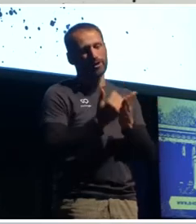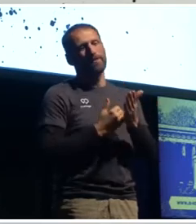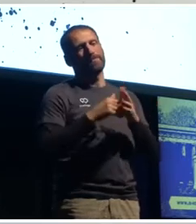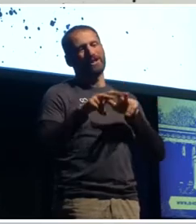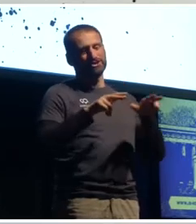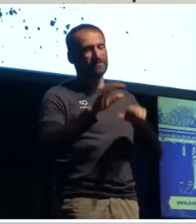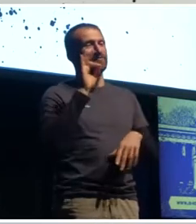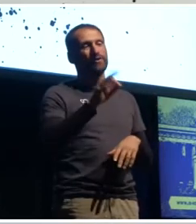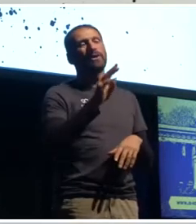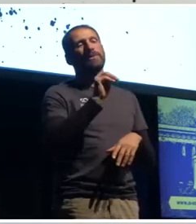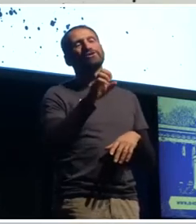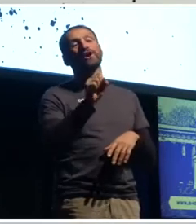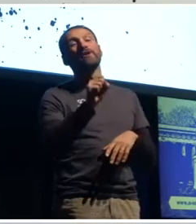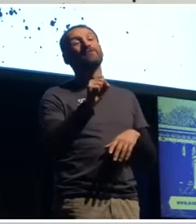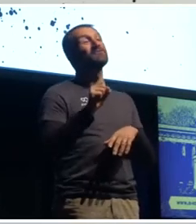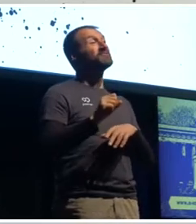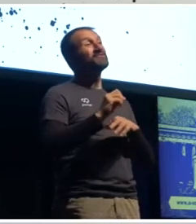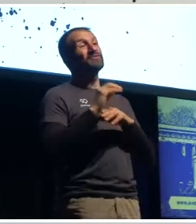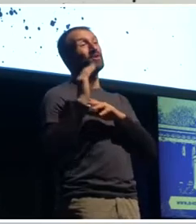favorite browser, Edge.